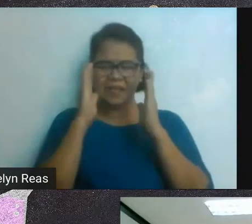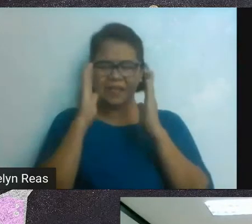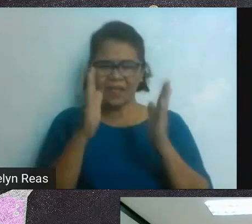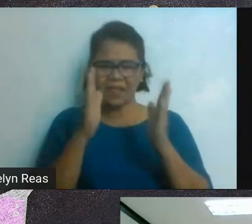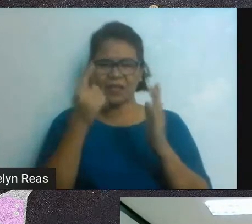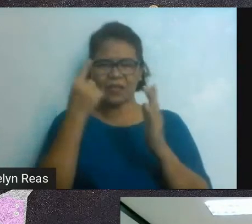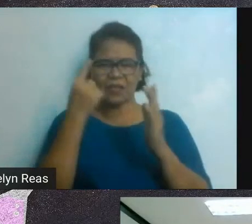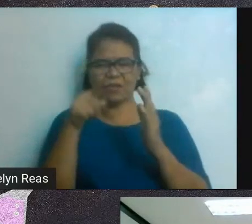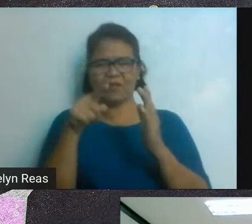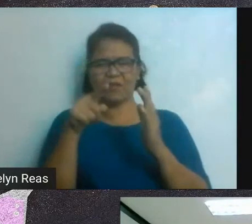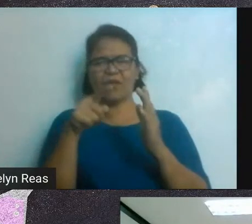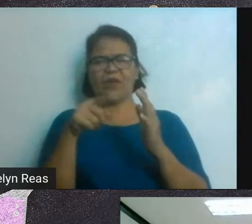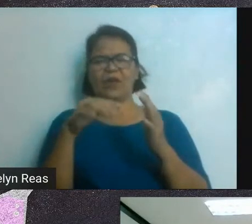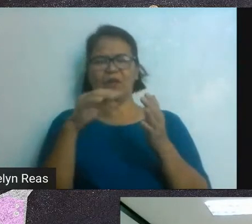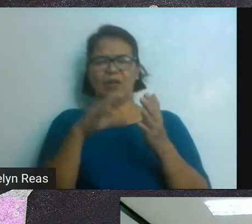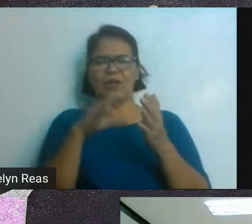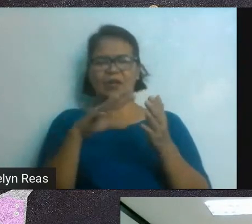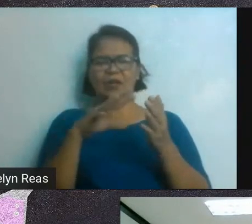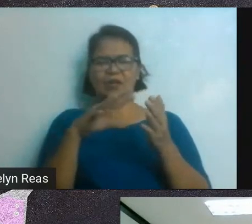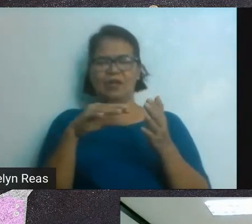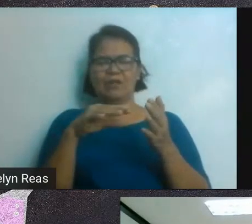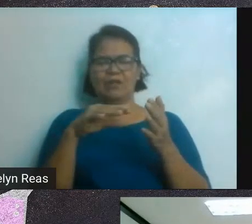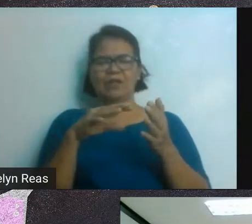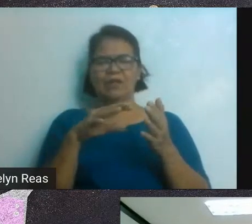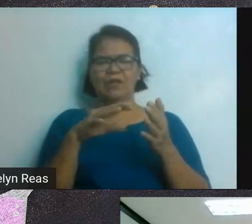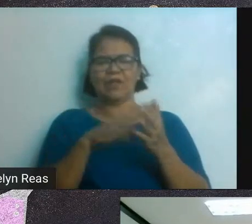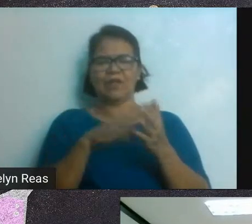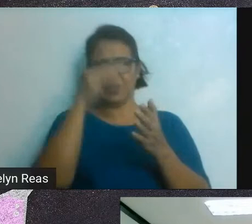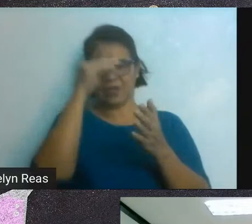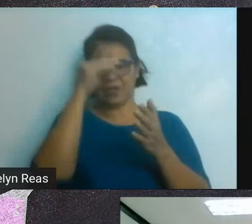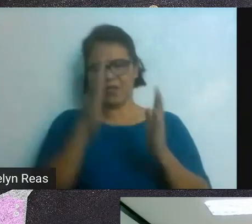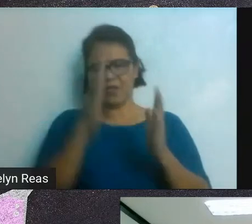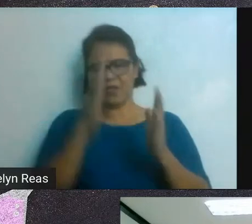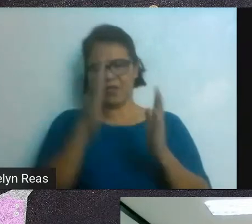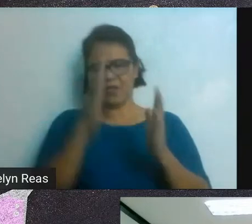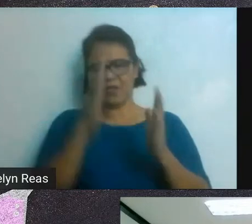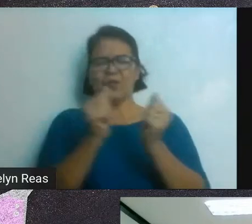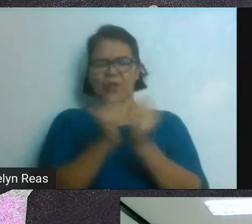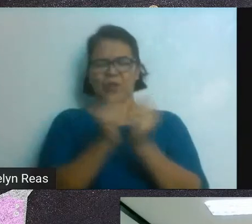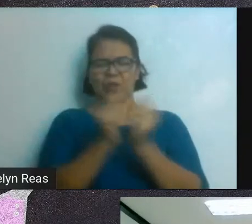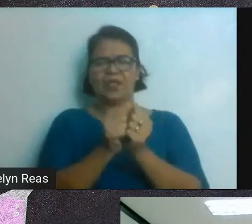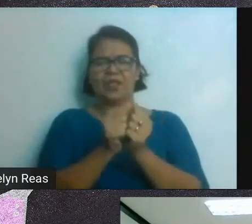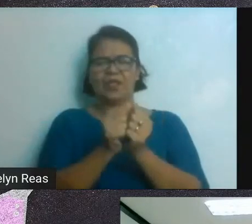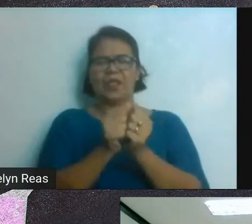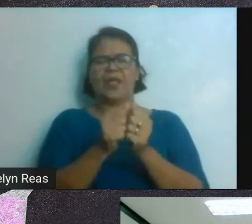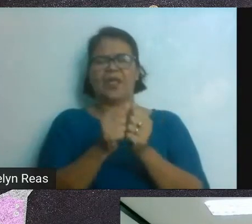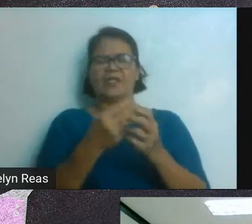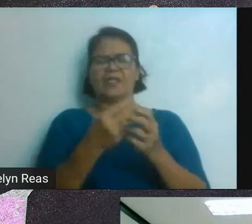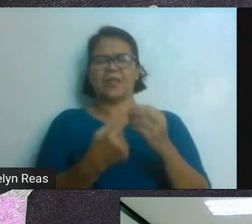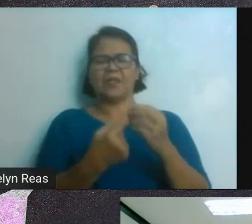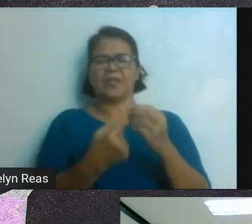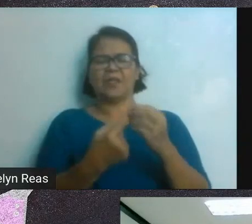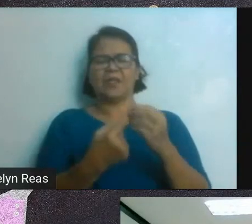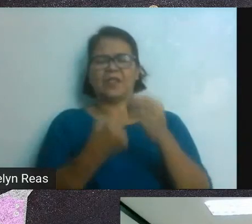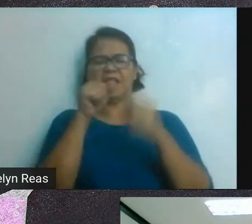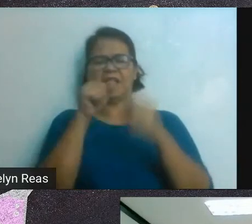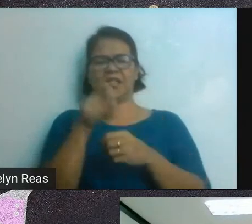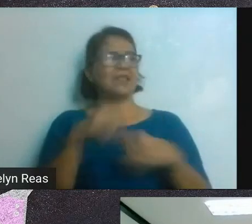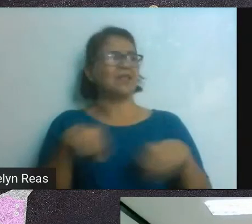And the early grades, yung K to grade 3. Saka yung mga higher grades na struggling ang